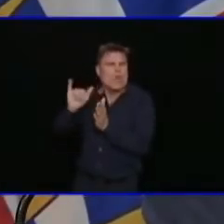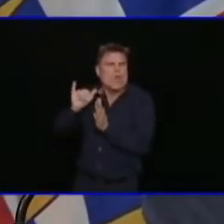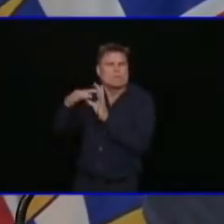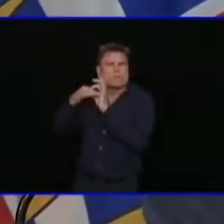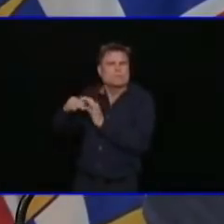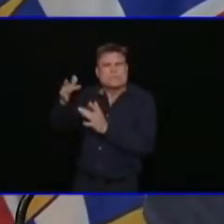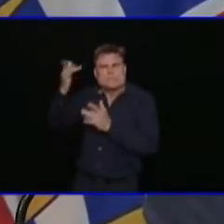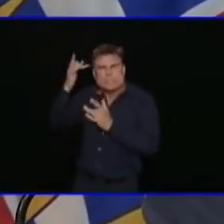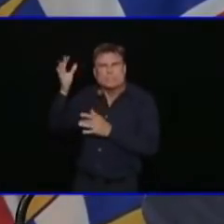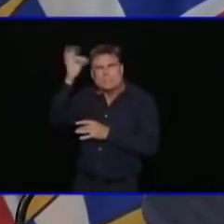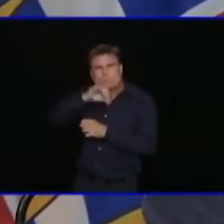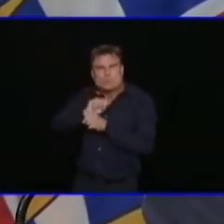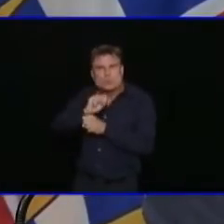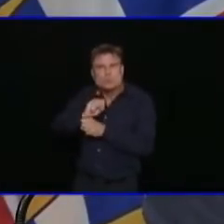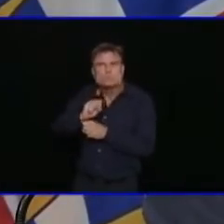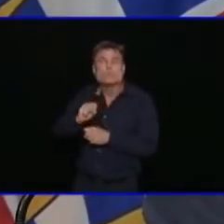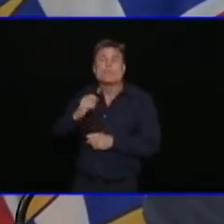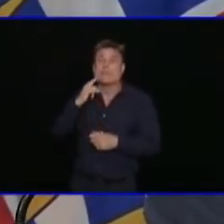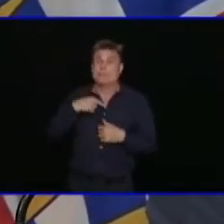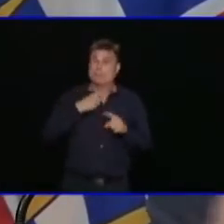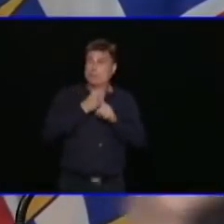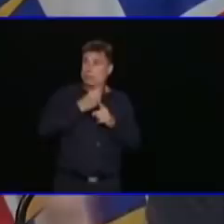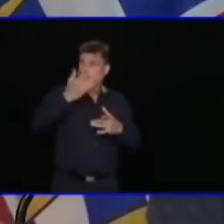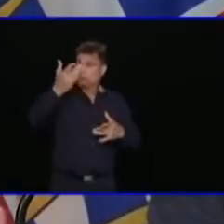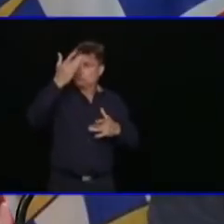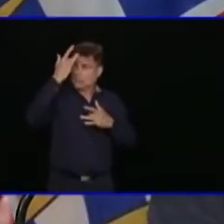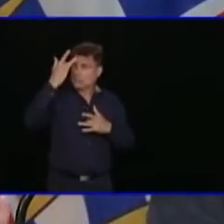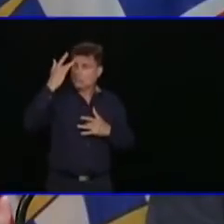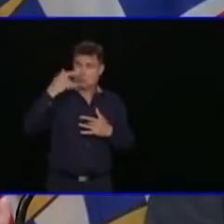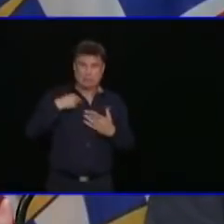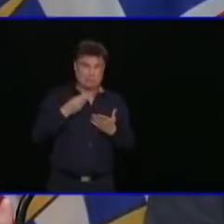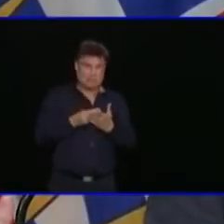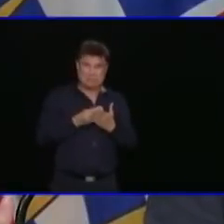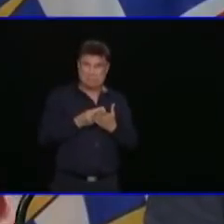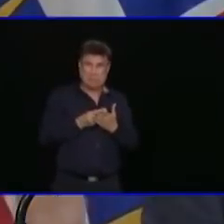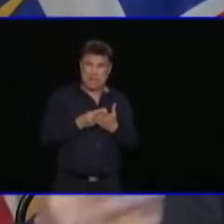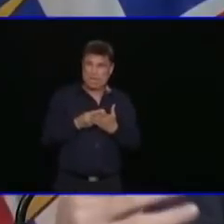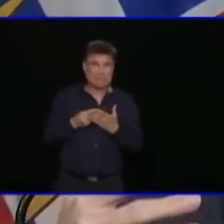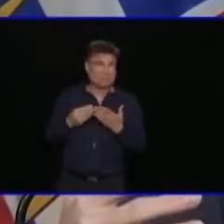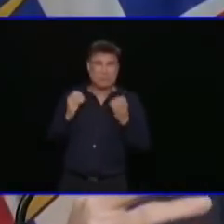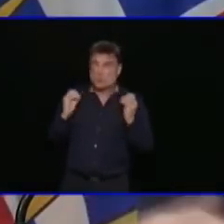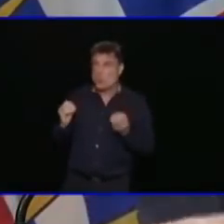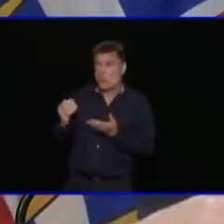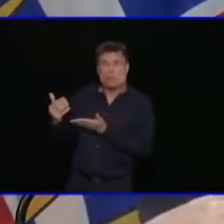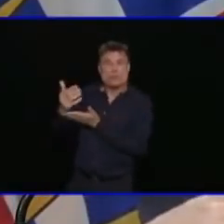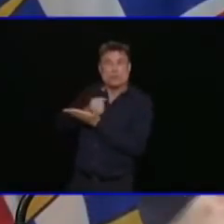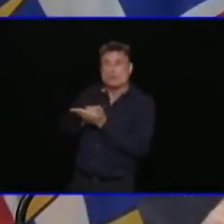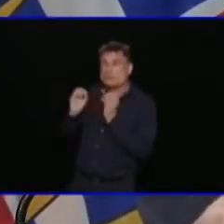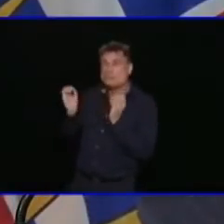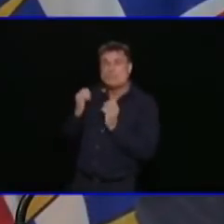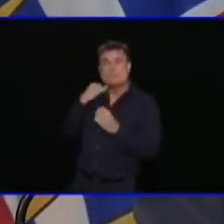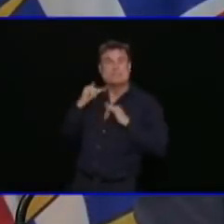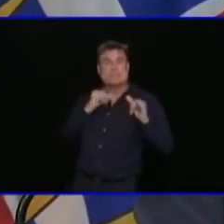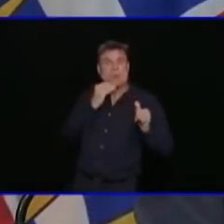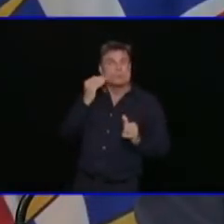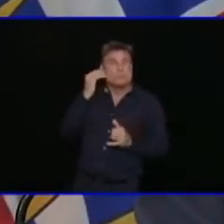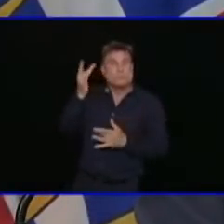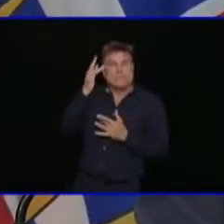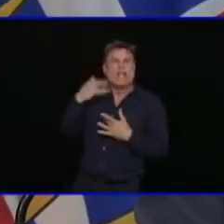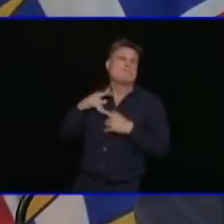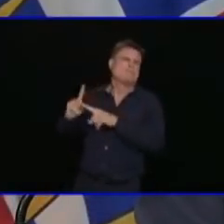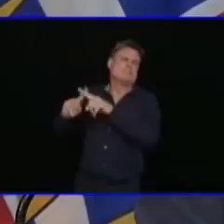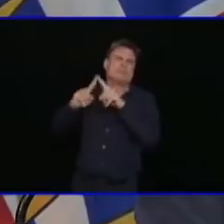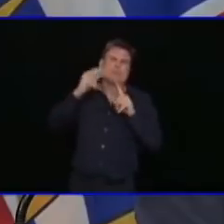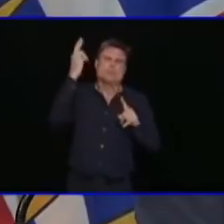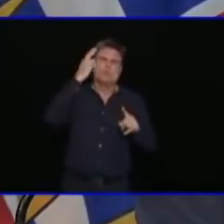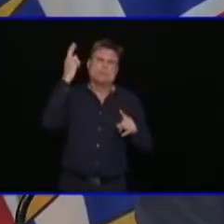advocated nationally for, was making sure that at least during this period we give people the means to be able to stay